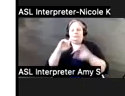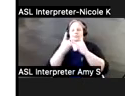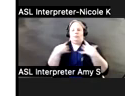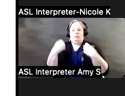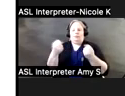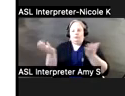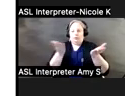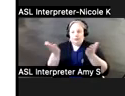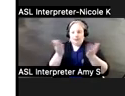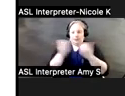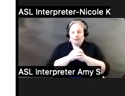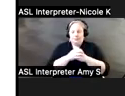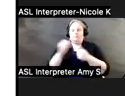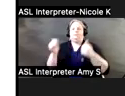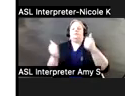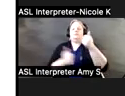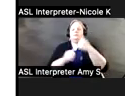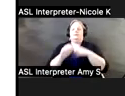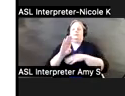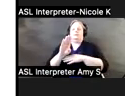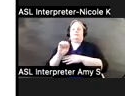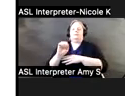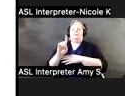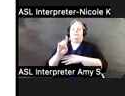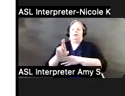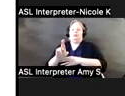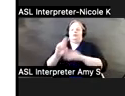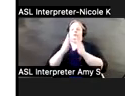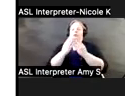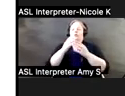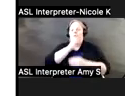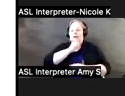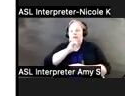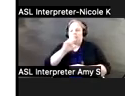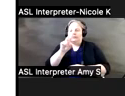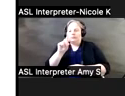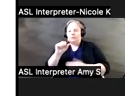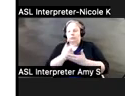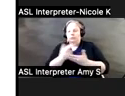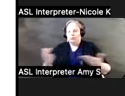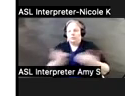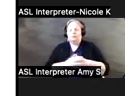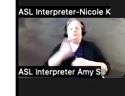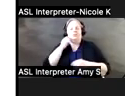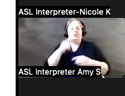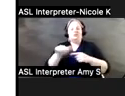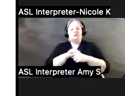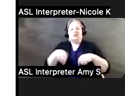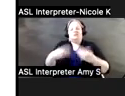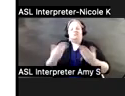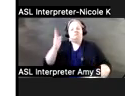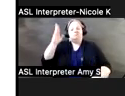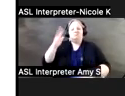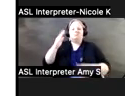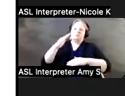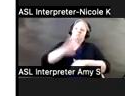and within the Bureau of Aging and Disability Resources. So we bring these trainings, about four of these every year. So we've